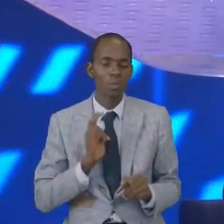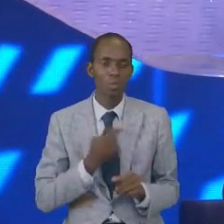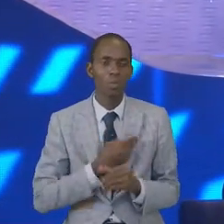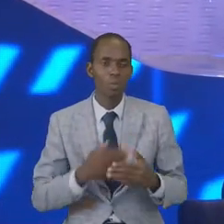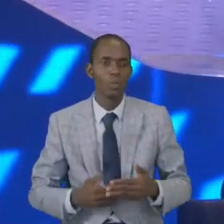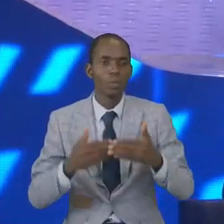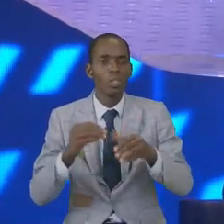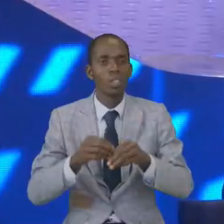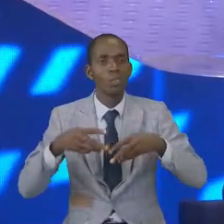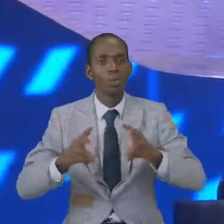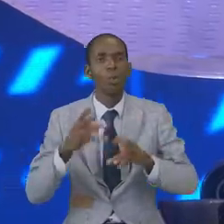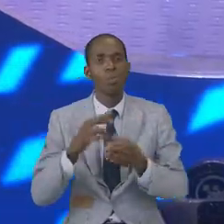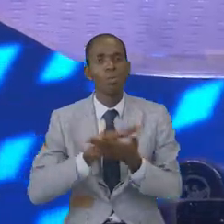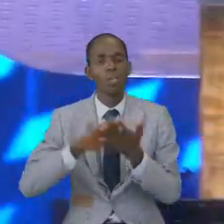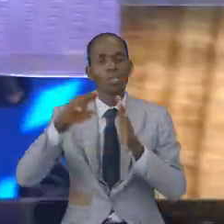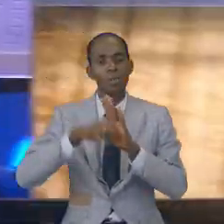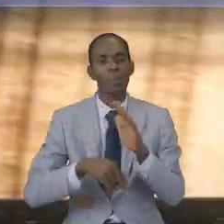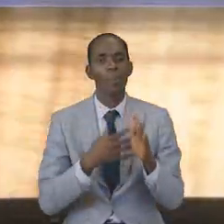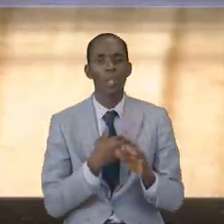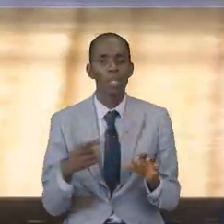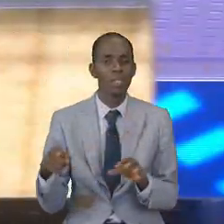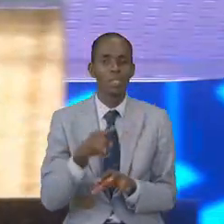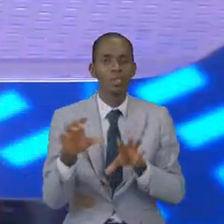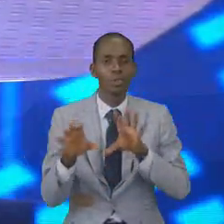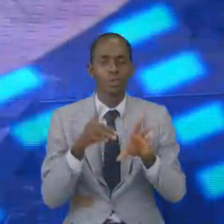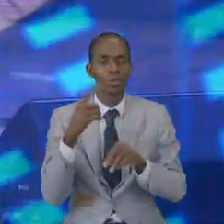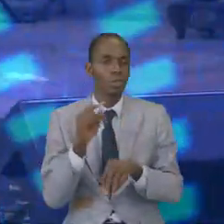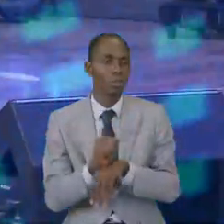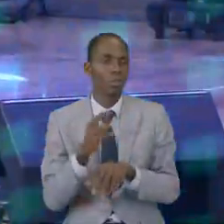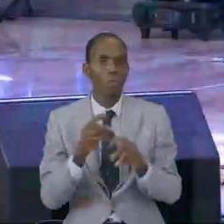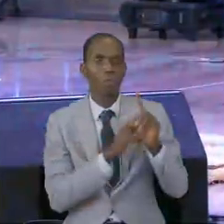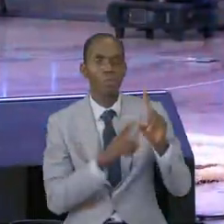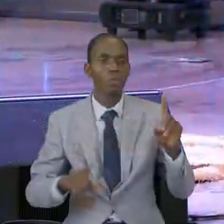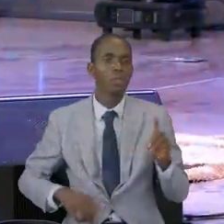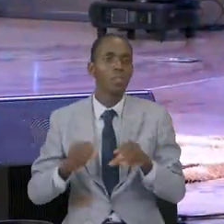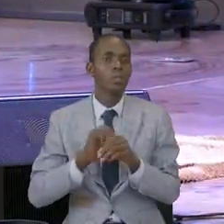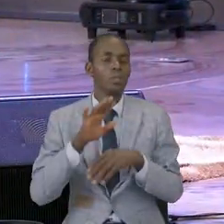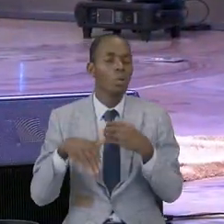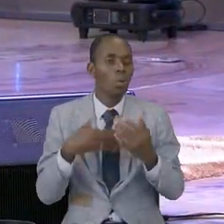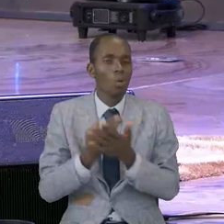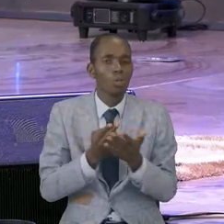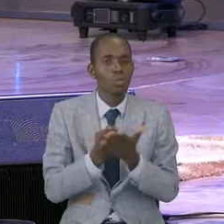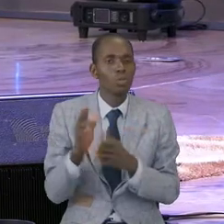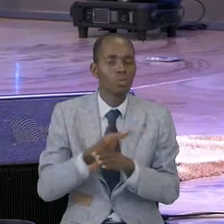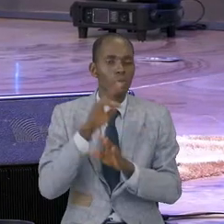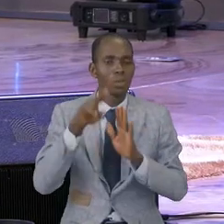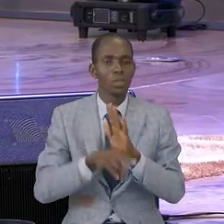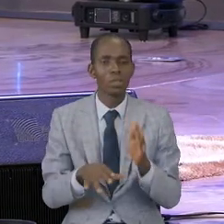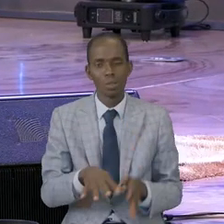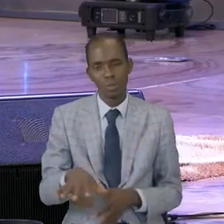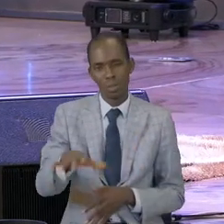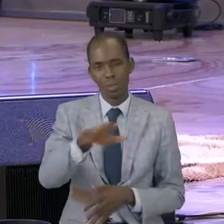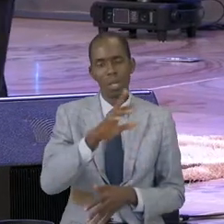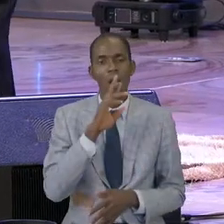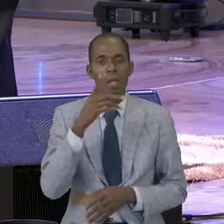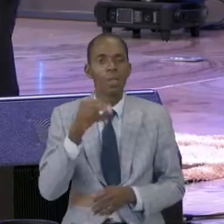of righteousness. And they do the work of the Lord in all sincerity. These are the people